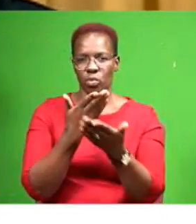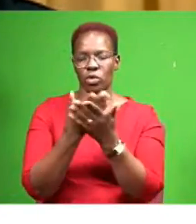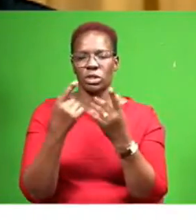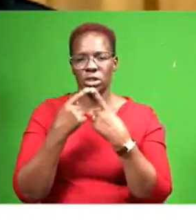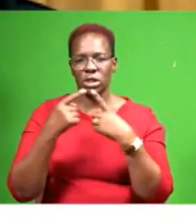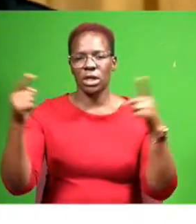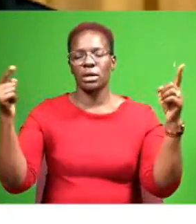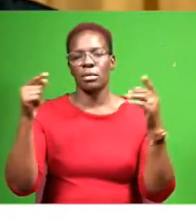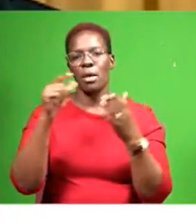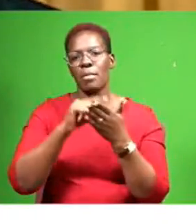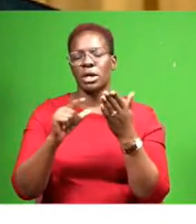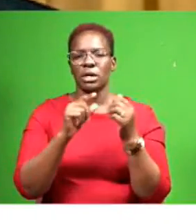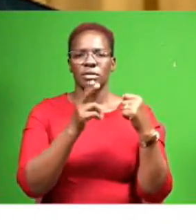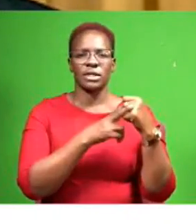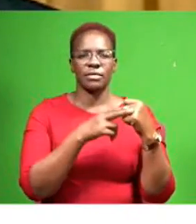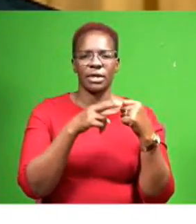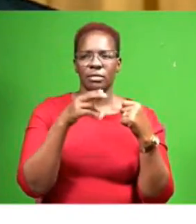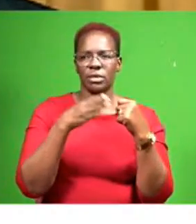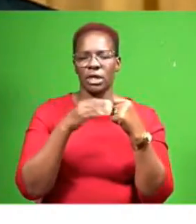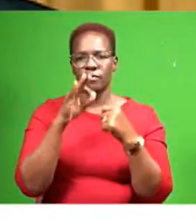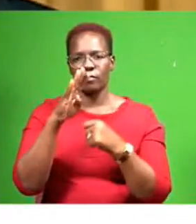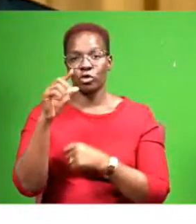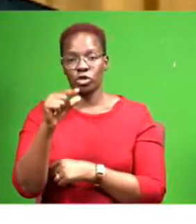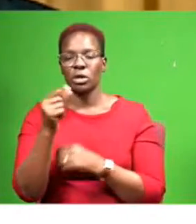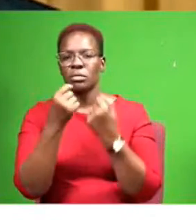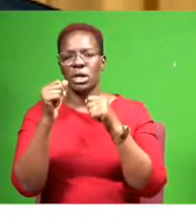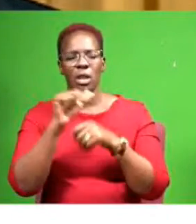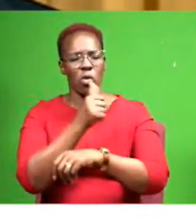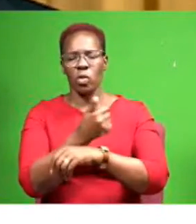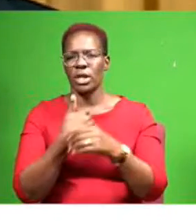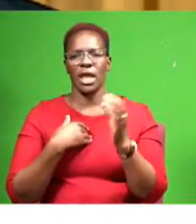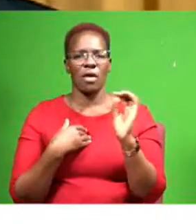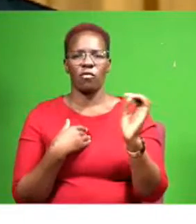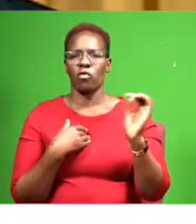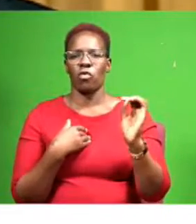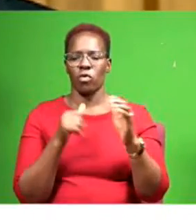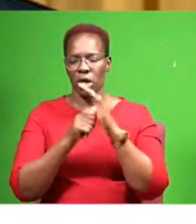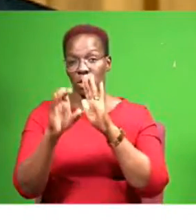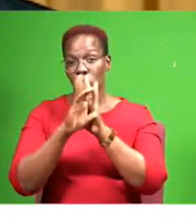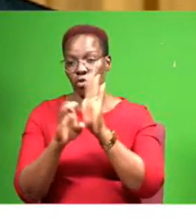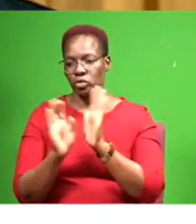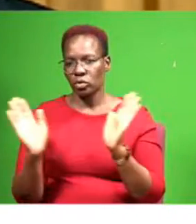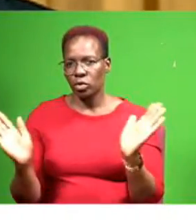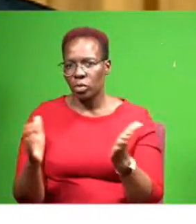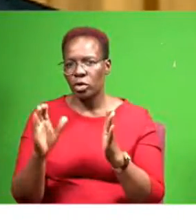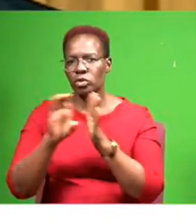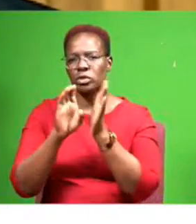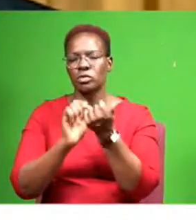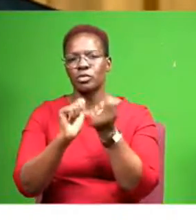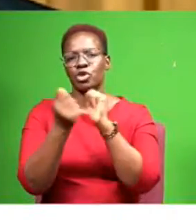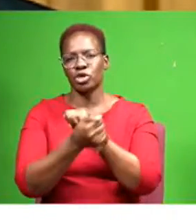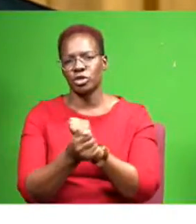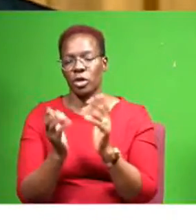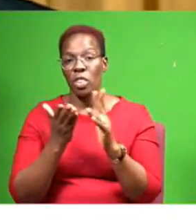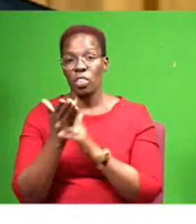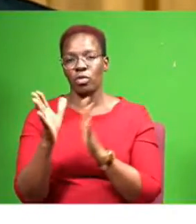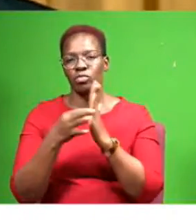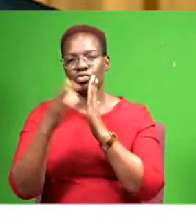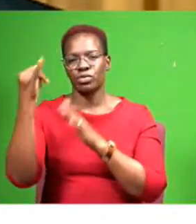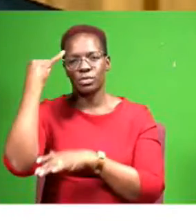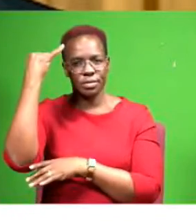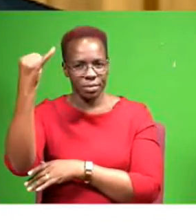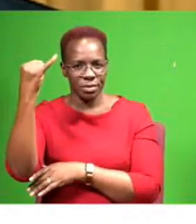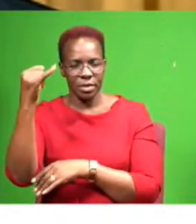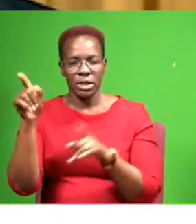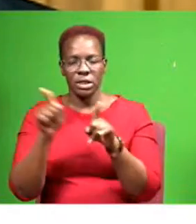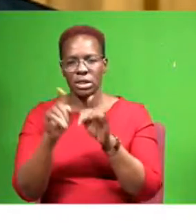paragraph 7843 that the President does not have authority under the Constitution to promote a constitutional amendment through a popular initiative,